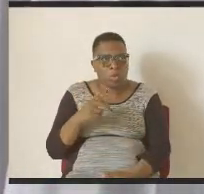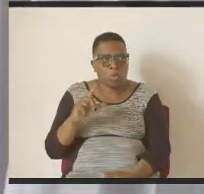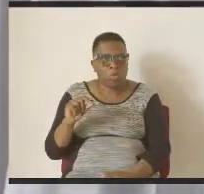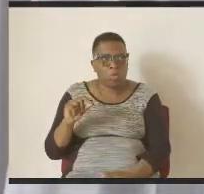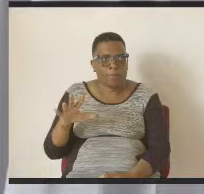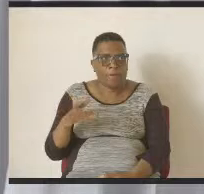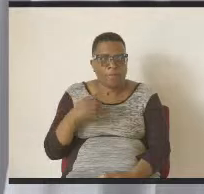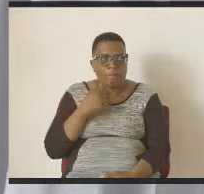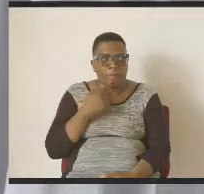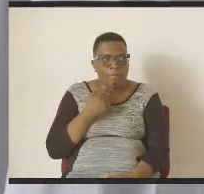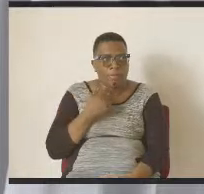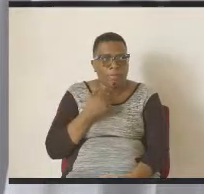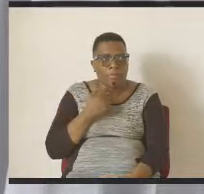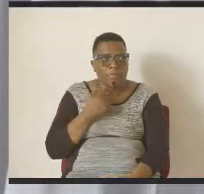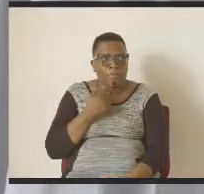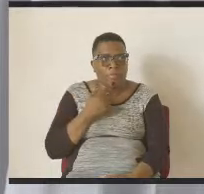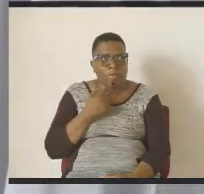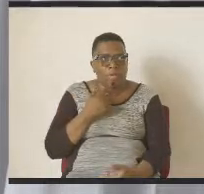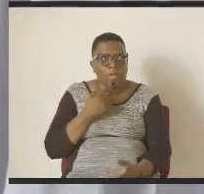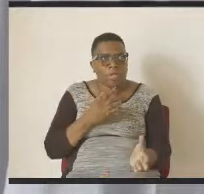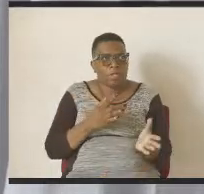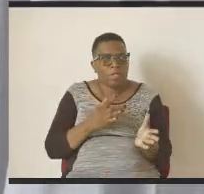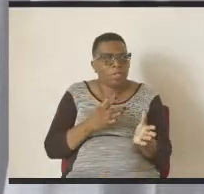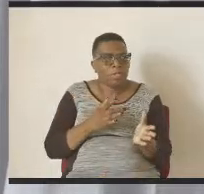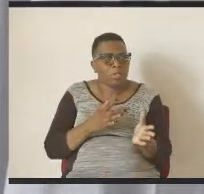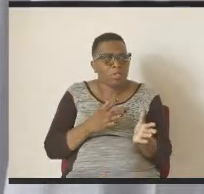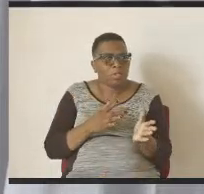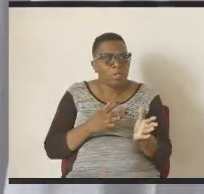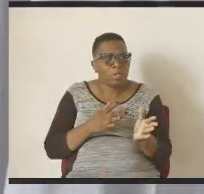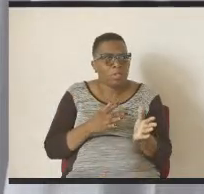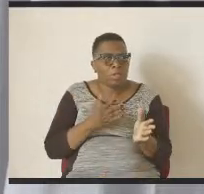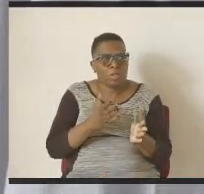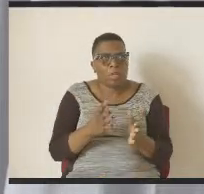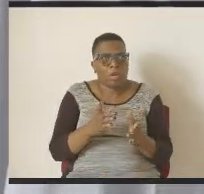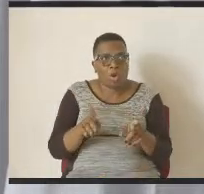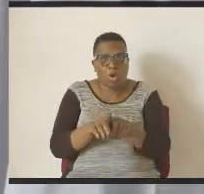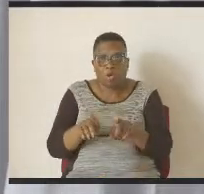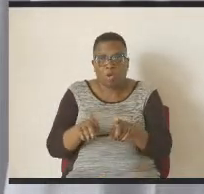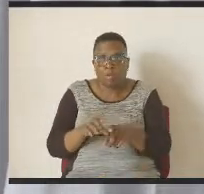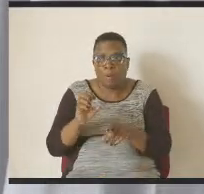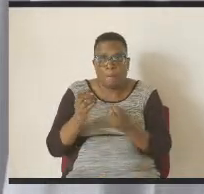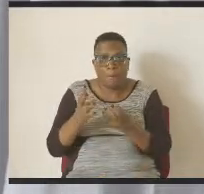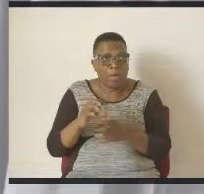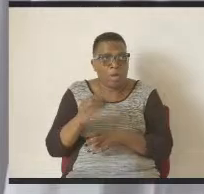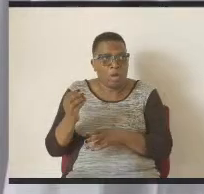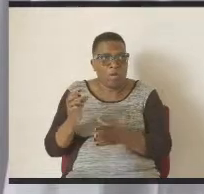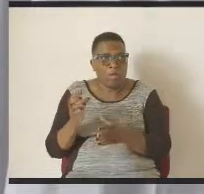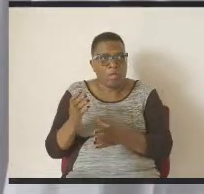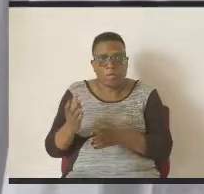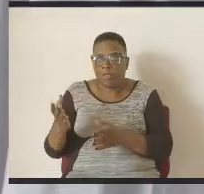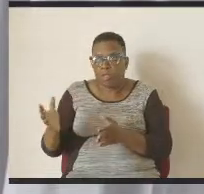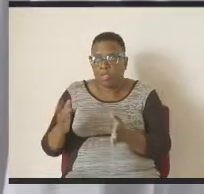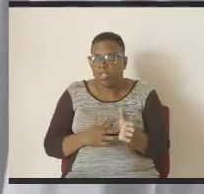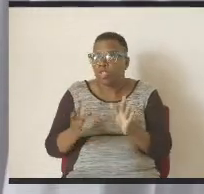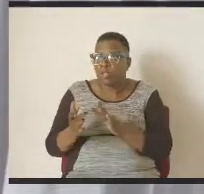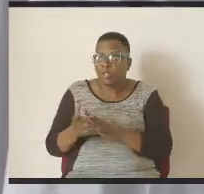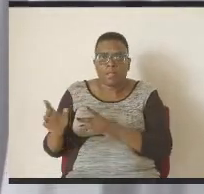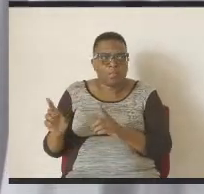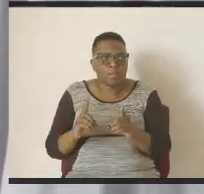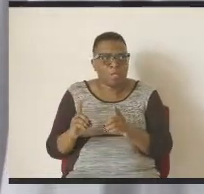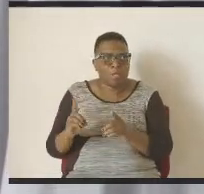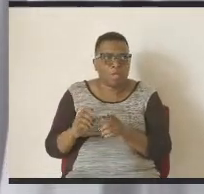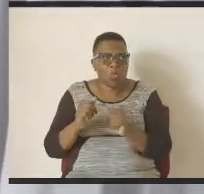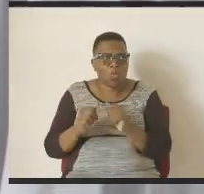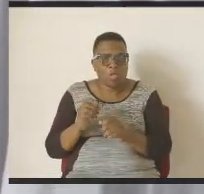that Jesus did, and there are also many other things that Jesus did, which if they